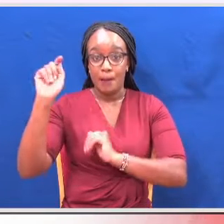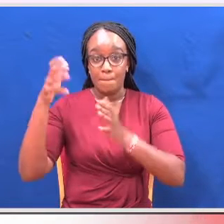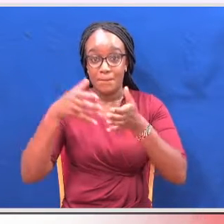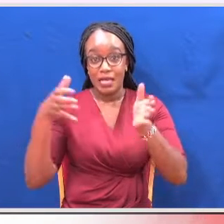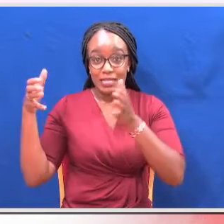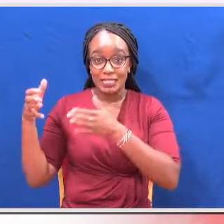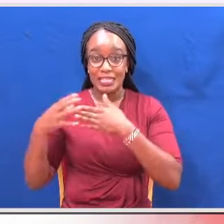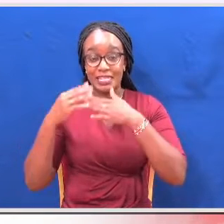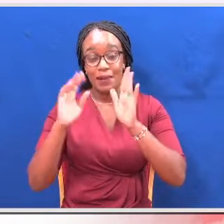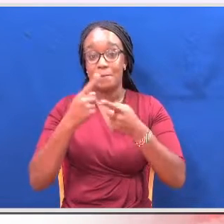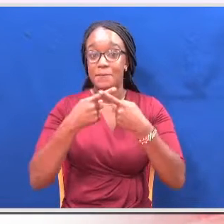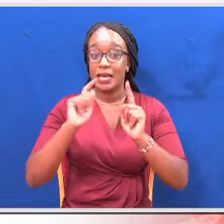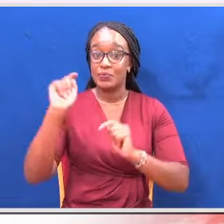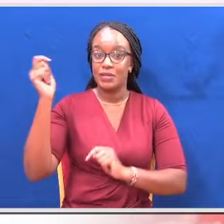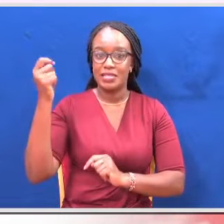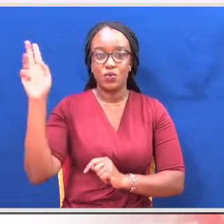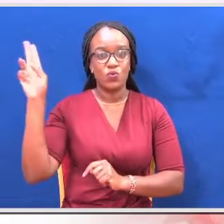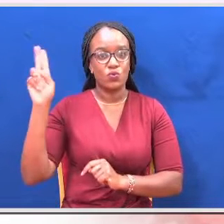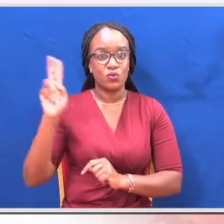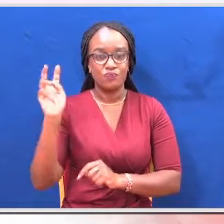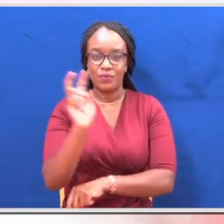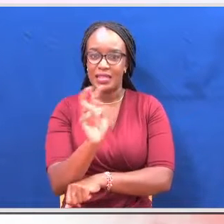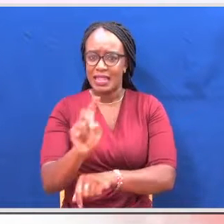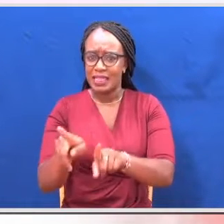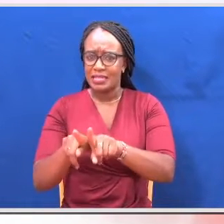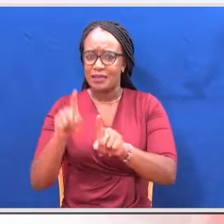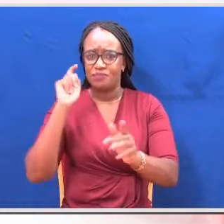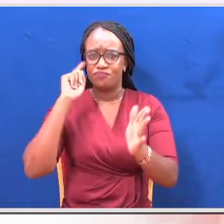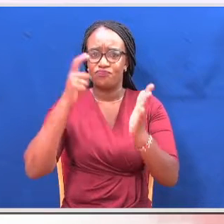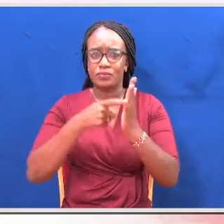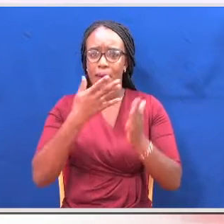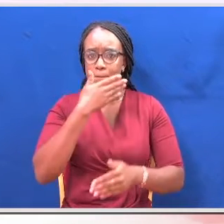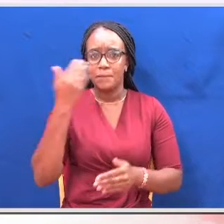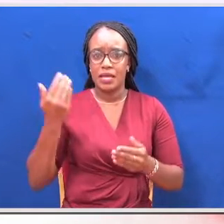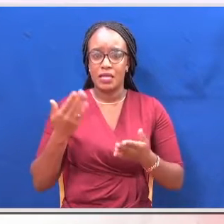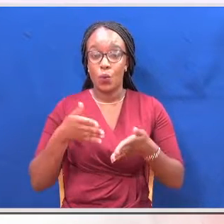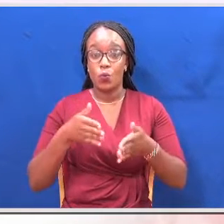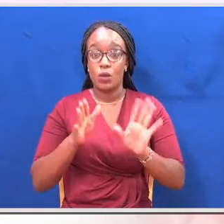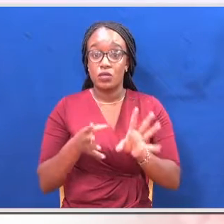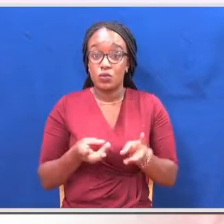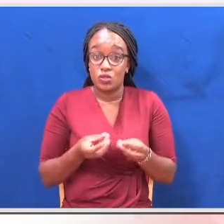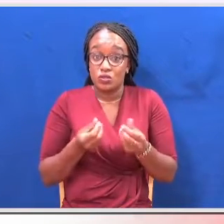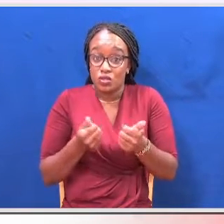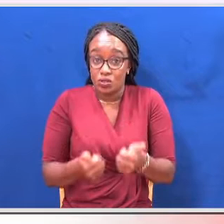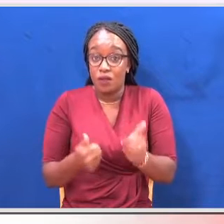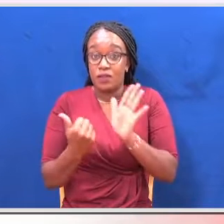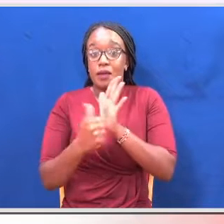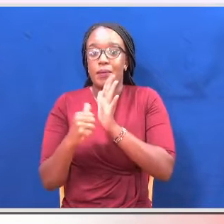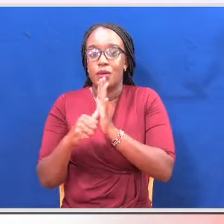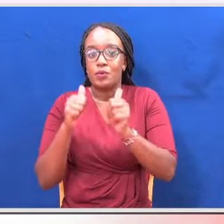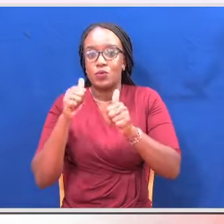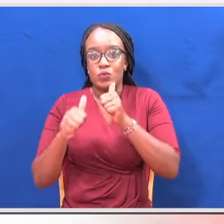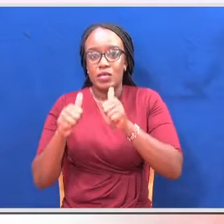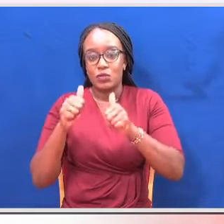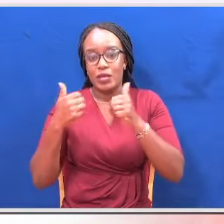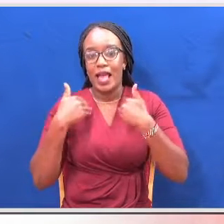But President Uhuru Kenyatta, observers say, has discovered a better way to tame his overambitious deputy, strengthening